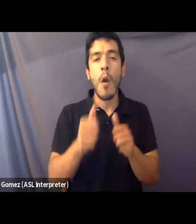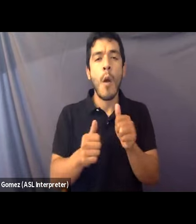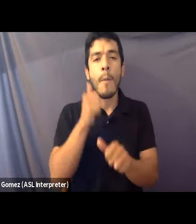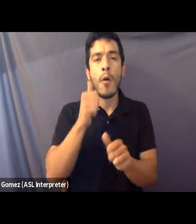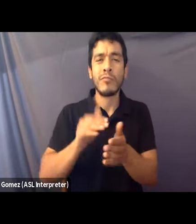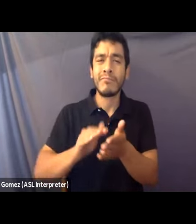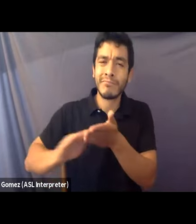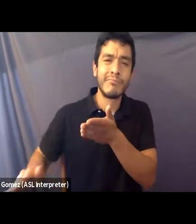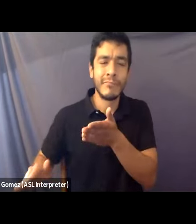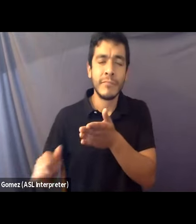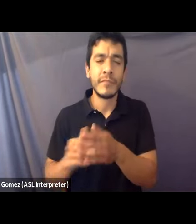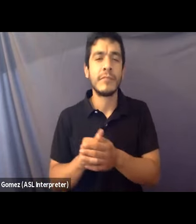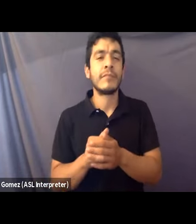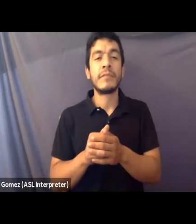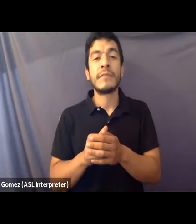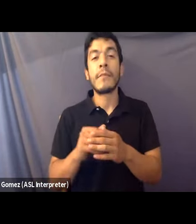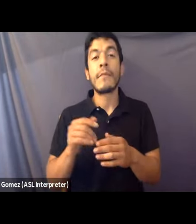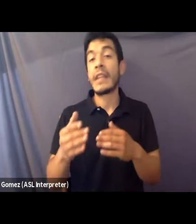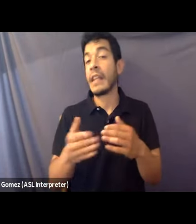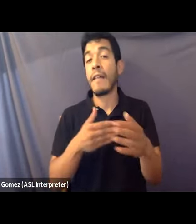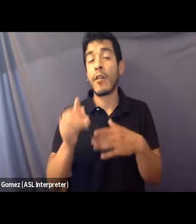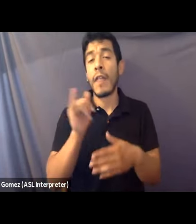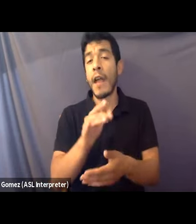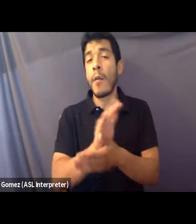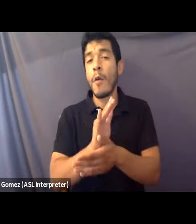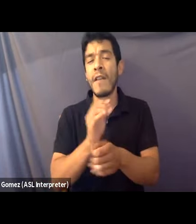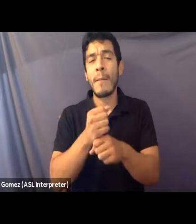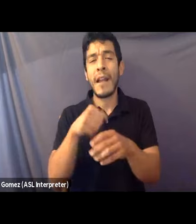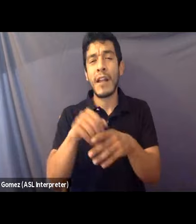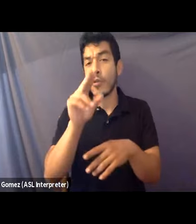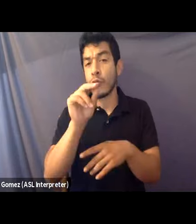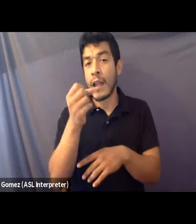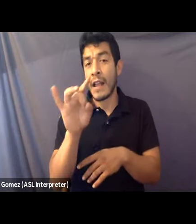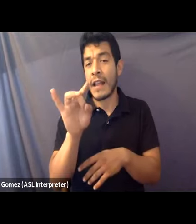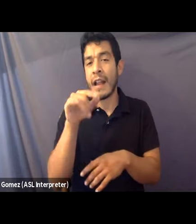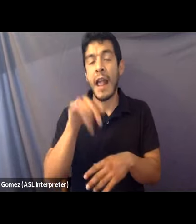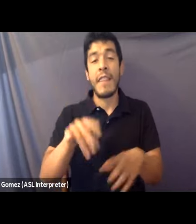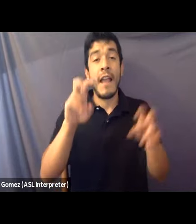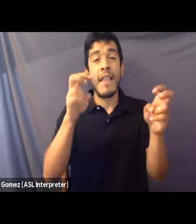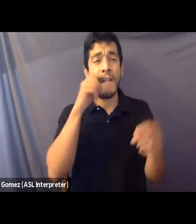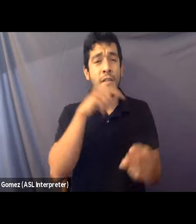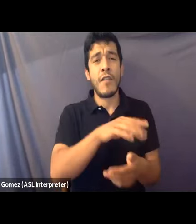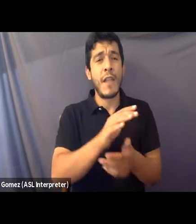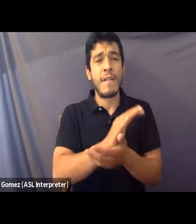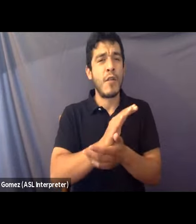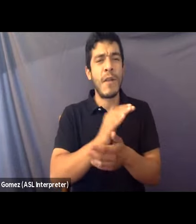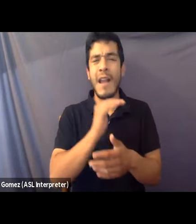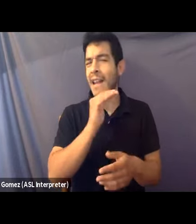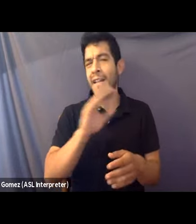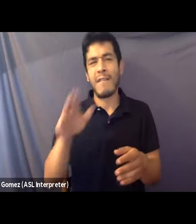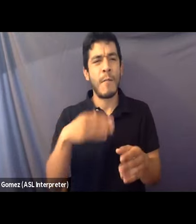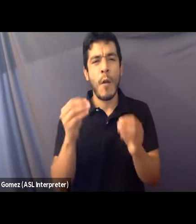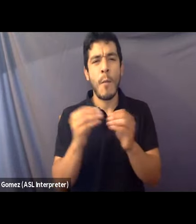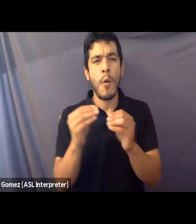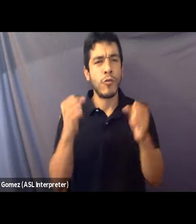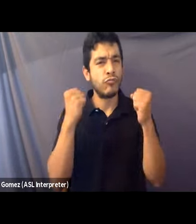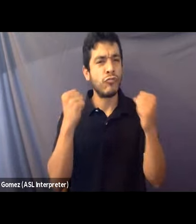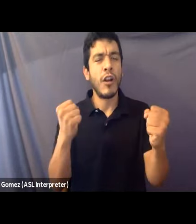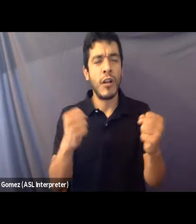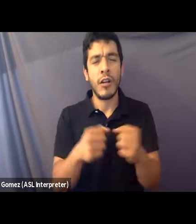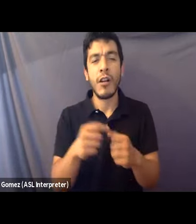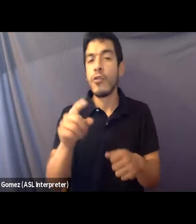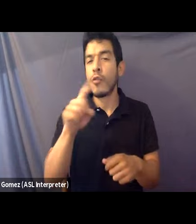Now, although the film was shot in 2018, the themes for this film have never been more resonant. Now, you only need to